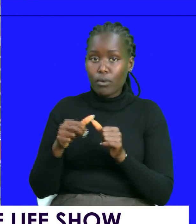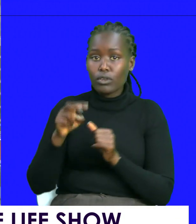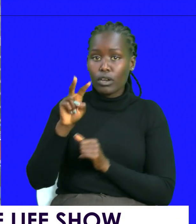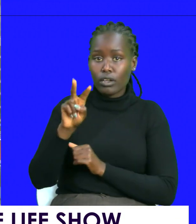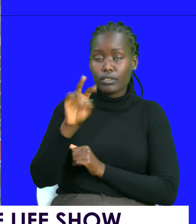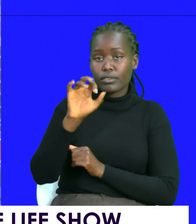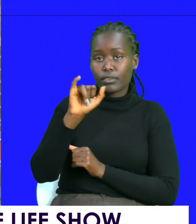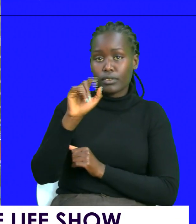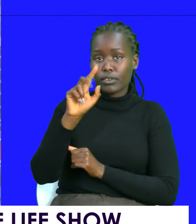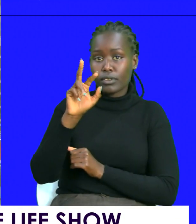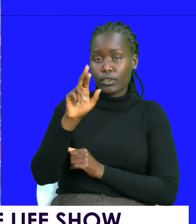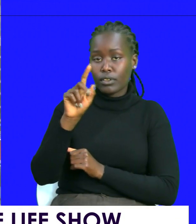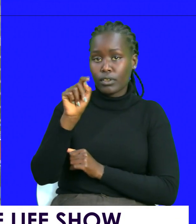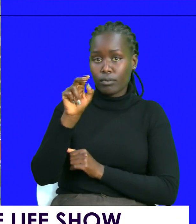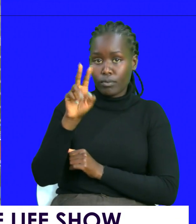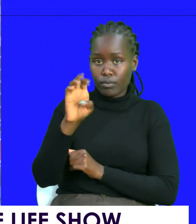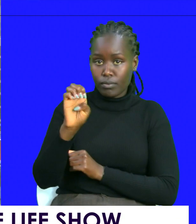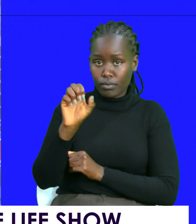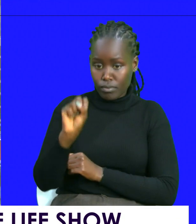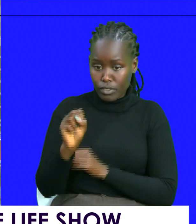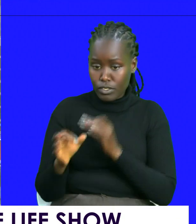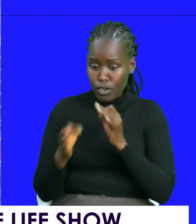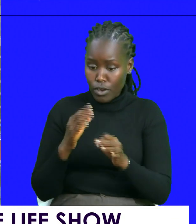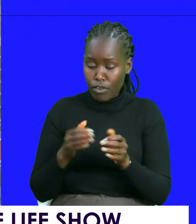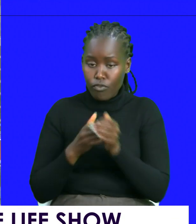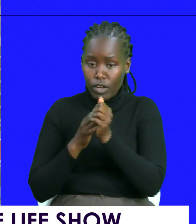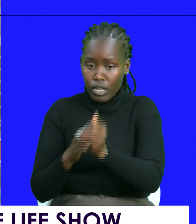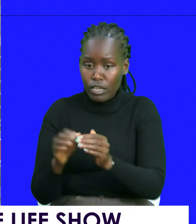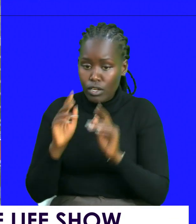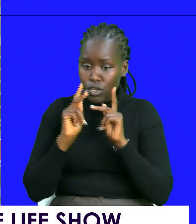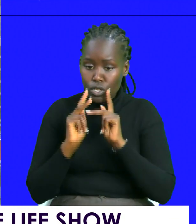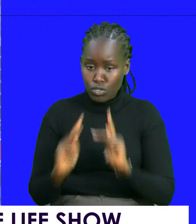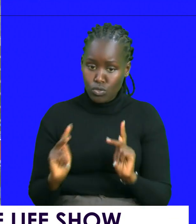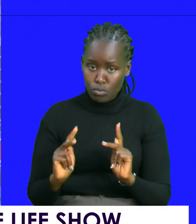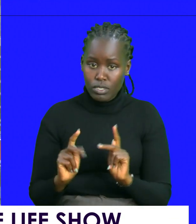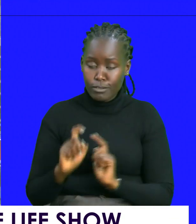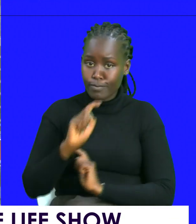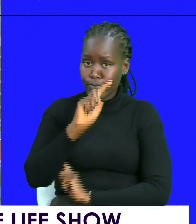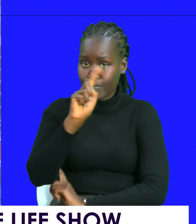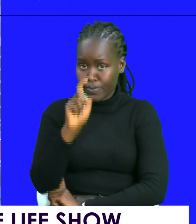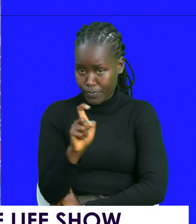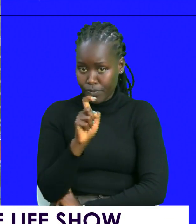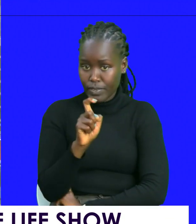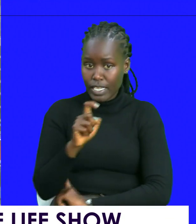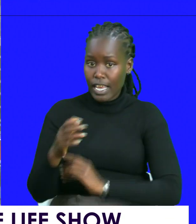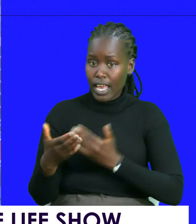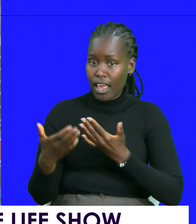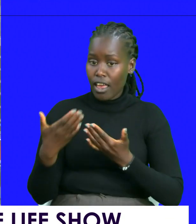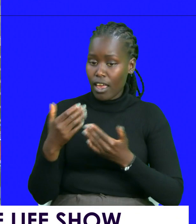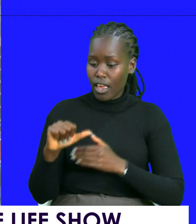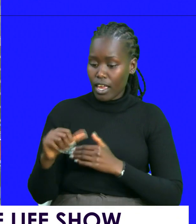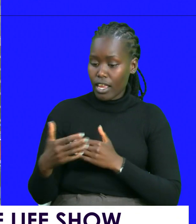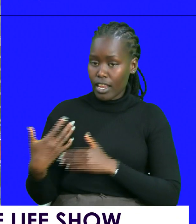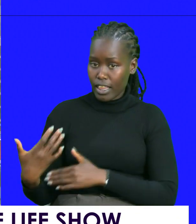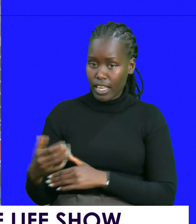virtues. If it does not lead you into peace at the end of it, question it. Anything negative,